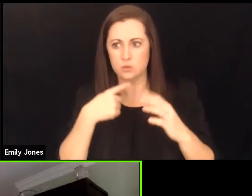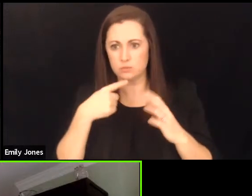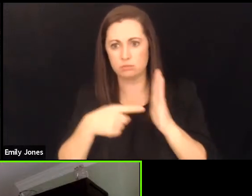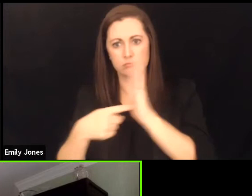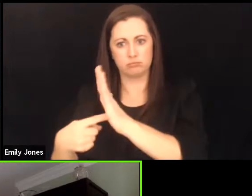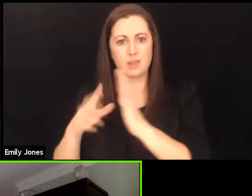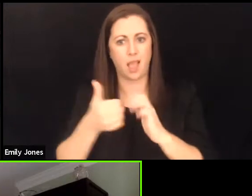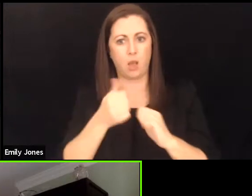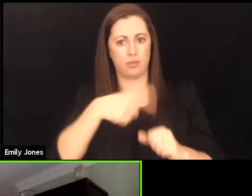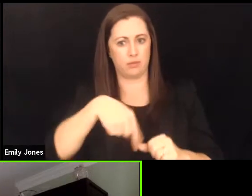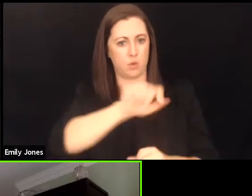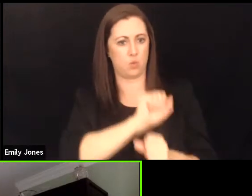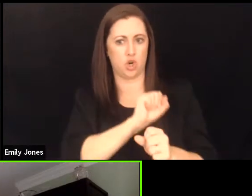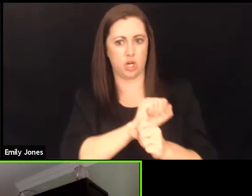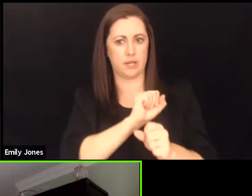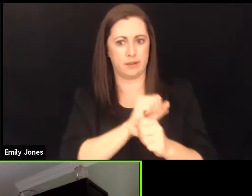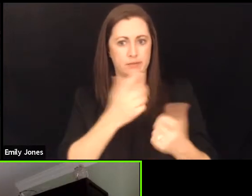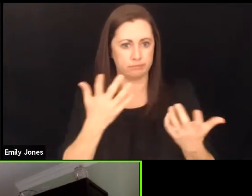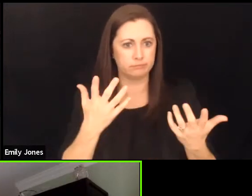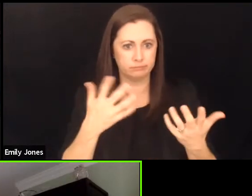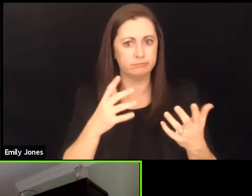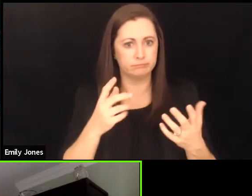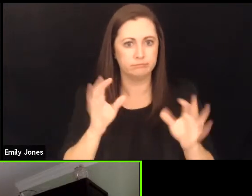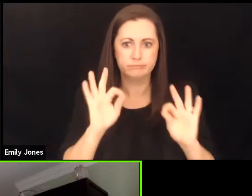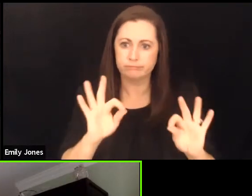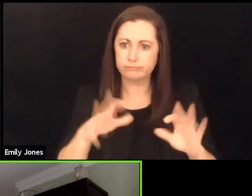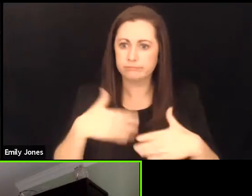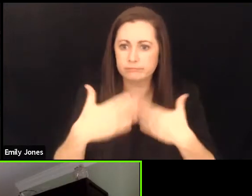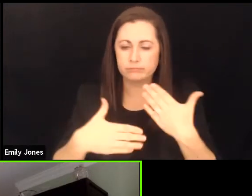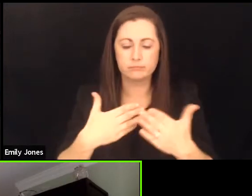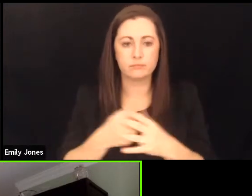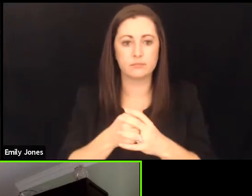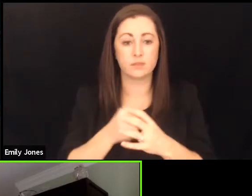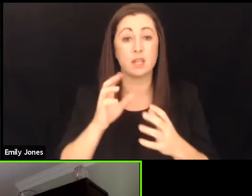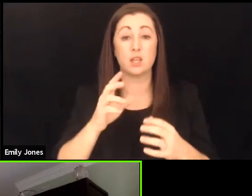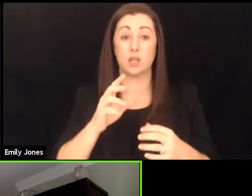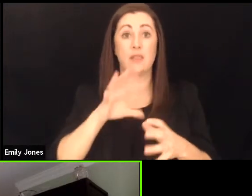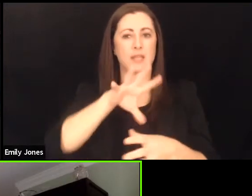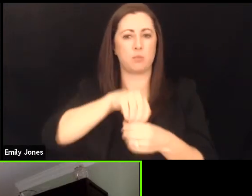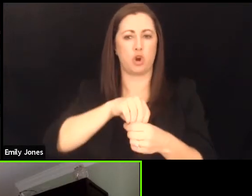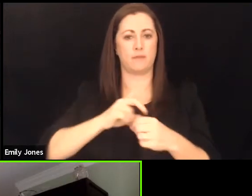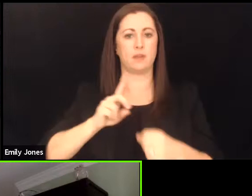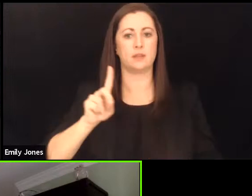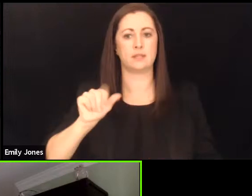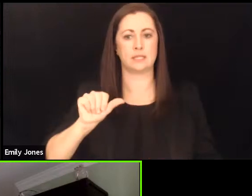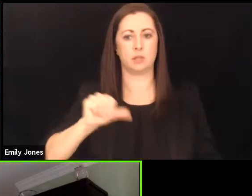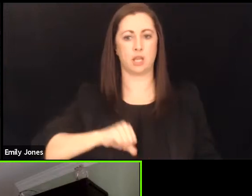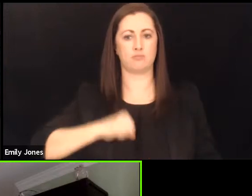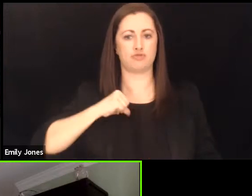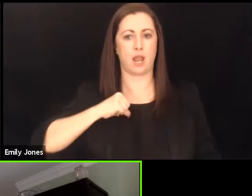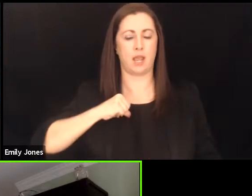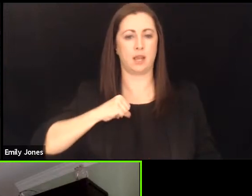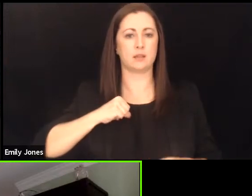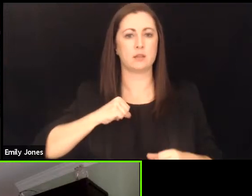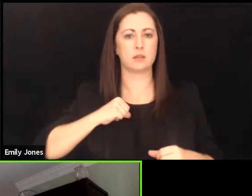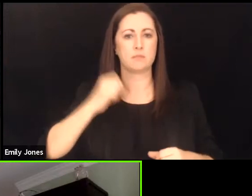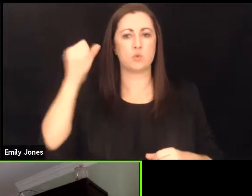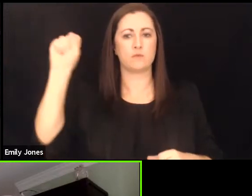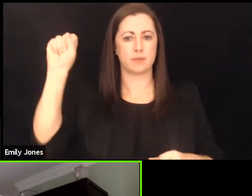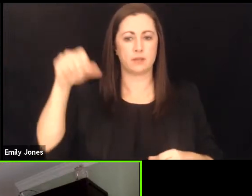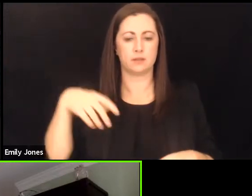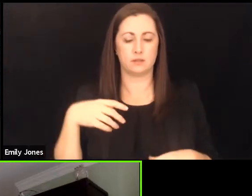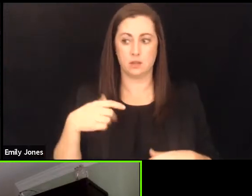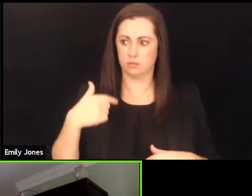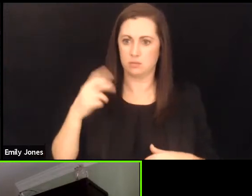Again, and it's part of the whole disability pride movement. Persons with disabilities have nothing to be ashamed